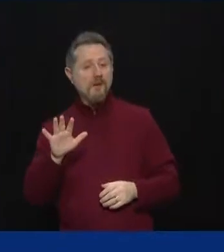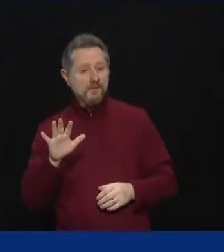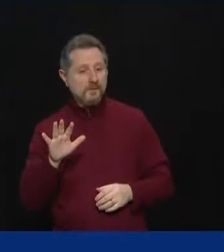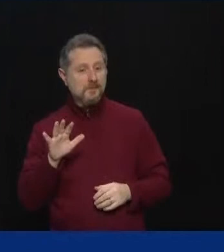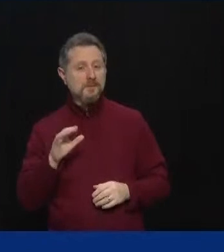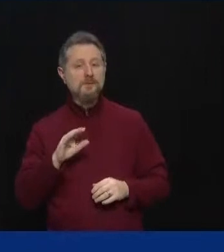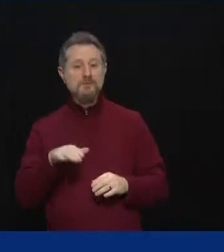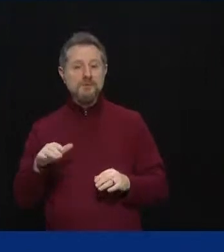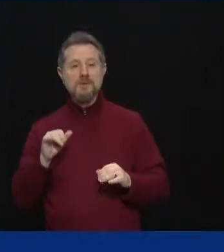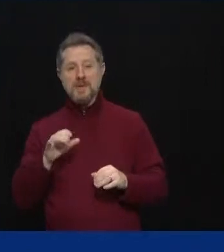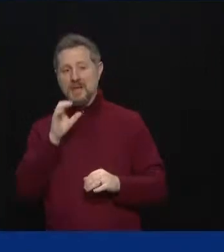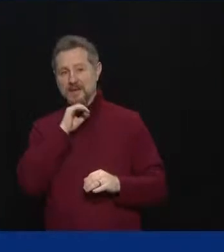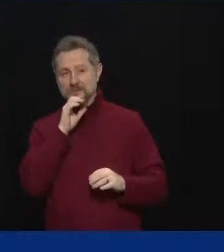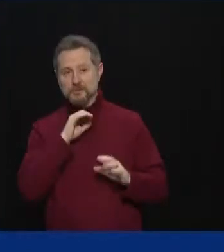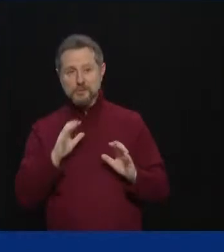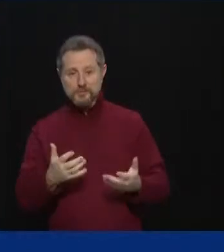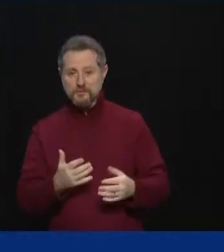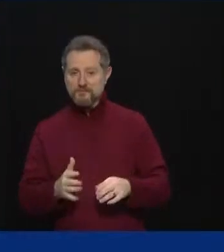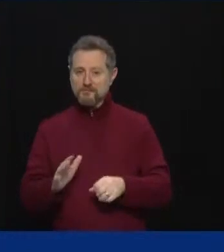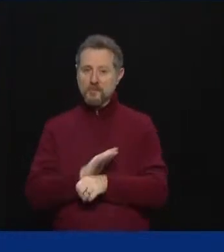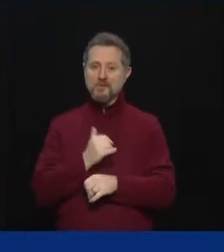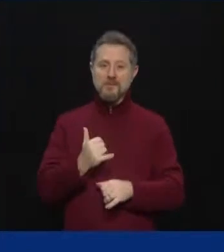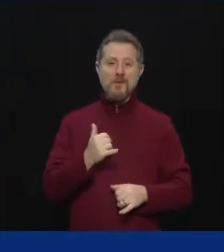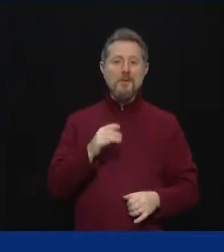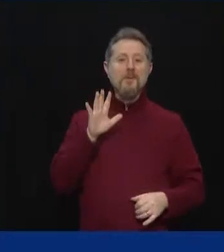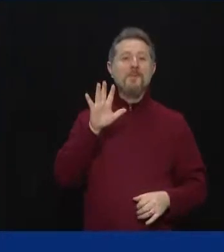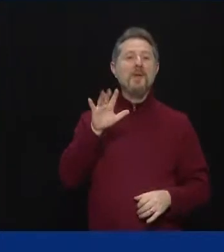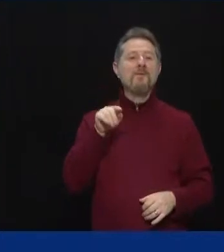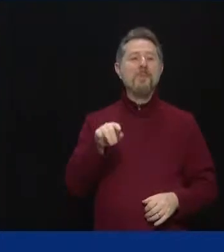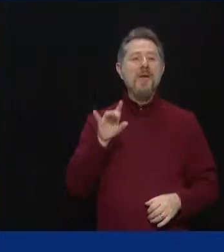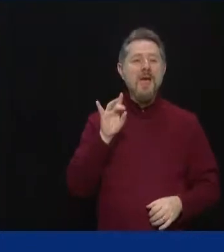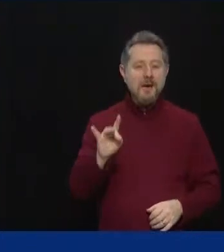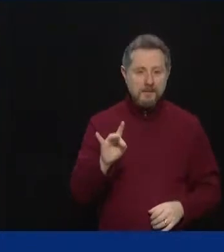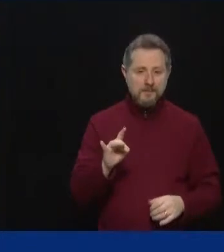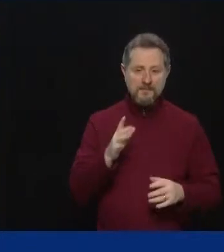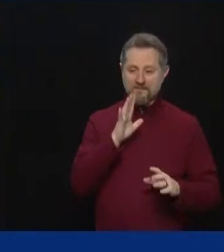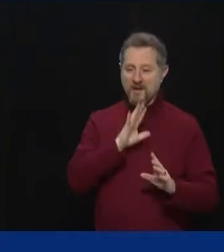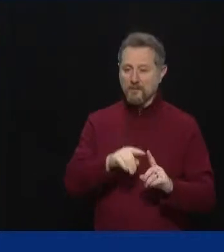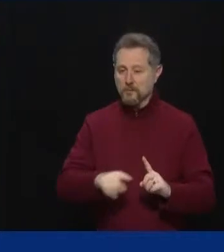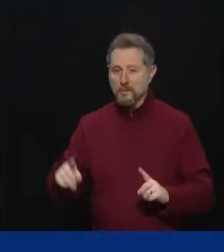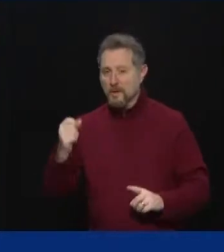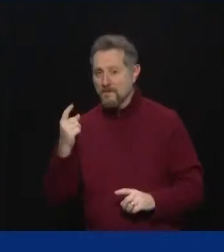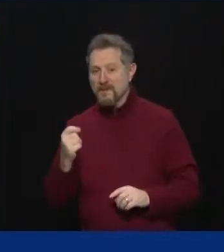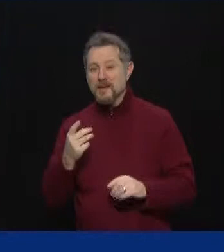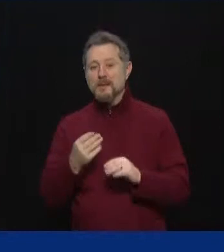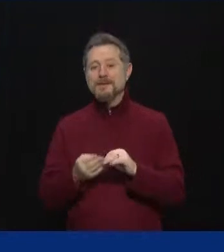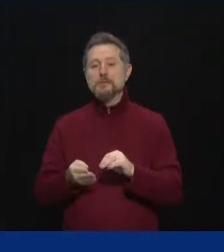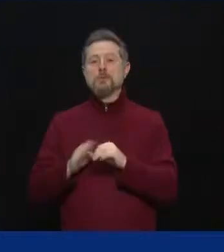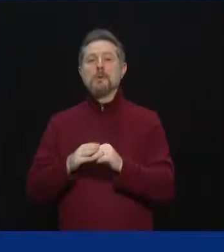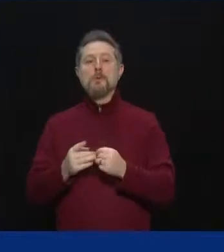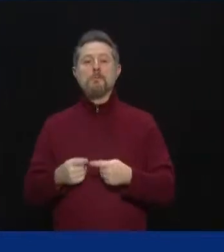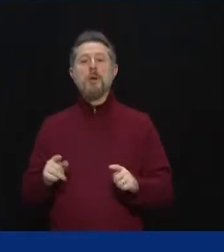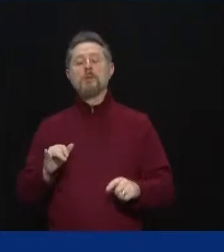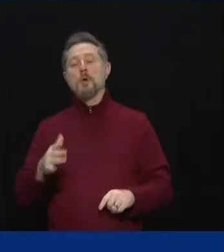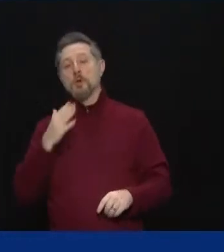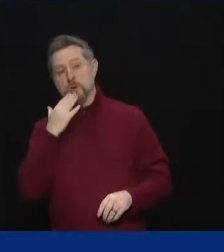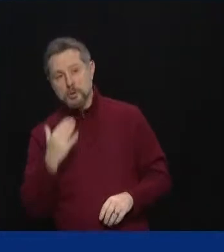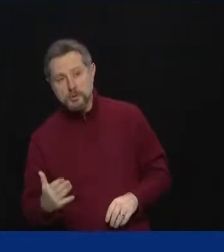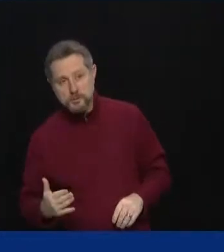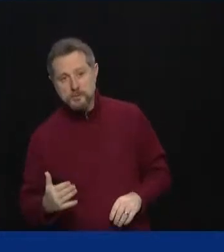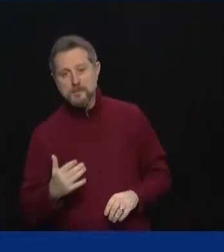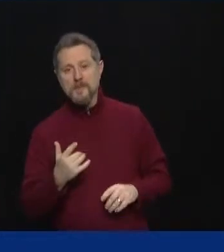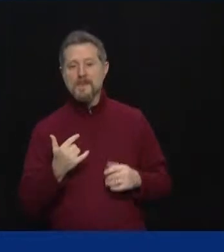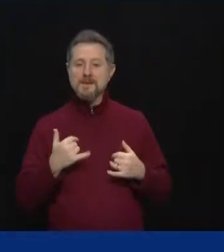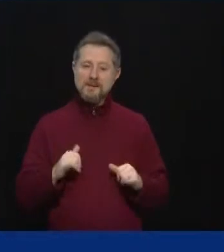were fully vaccinated, and now it's 5.8%, a 5.3% jump. That's good, but we have a long way to go